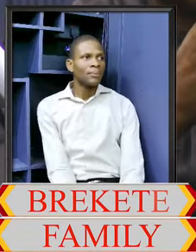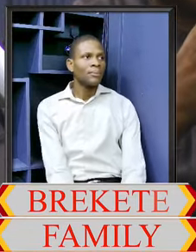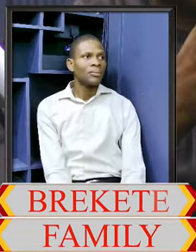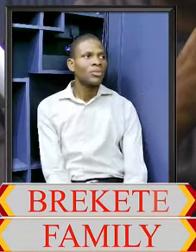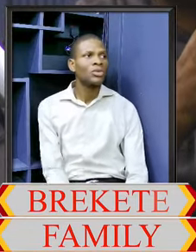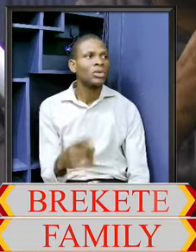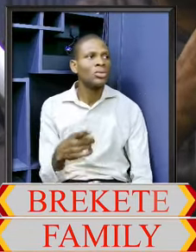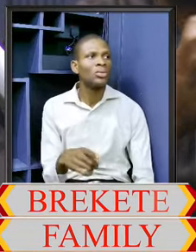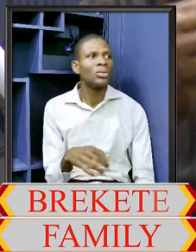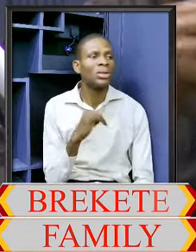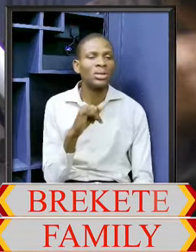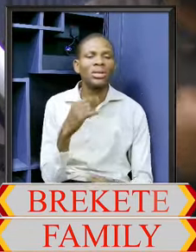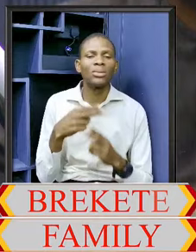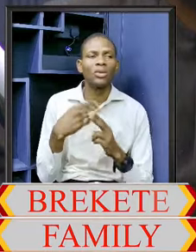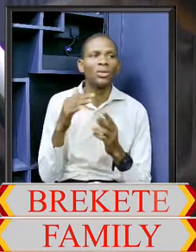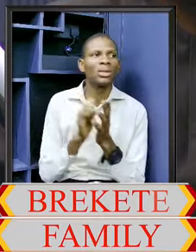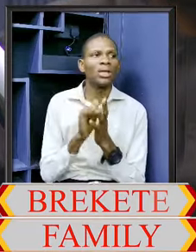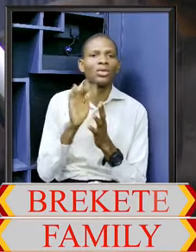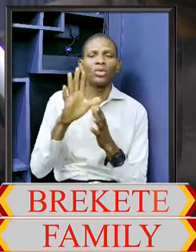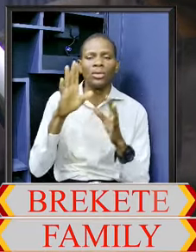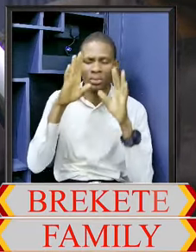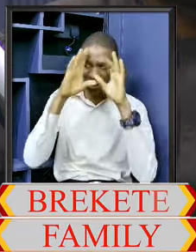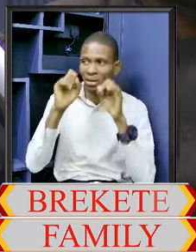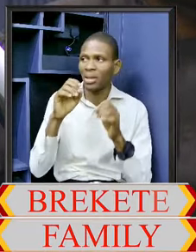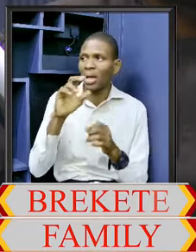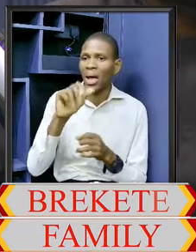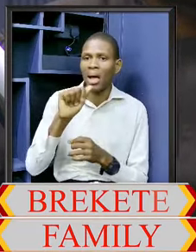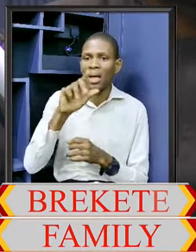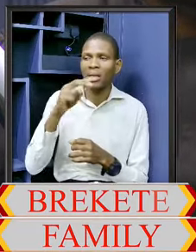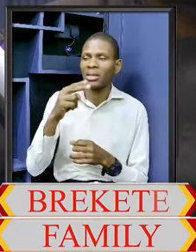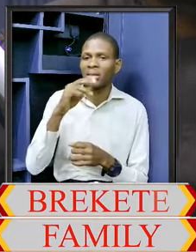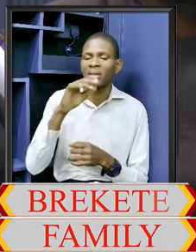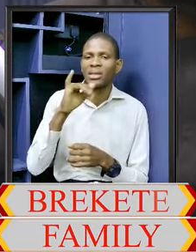What be the name of this son, president?